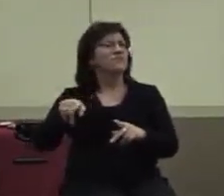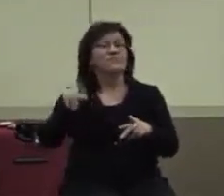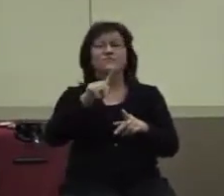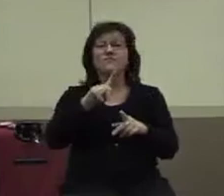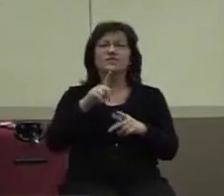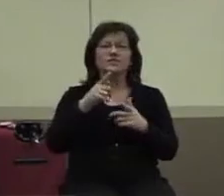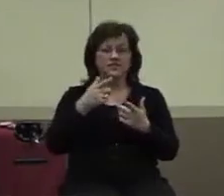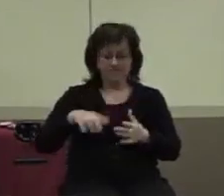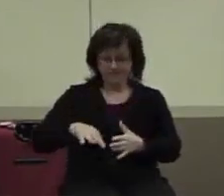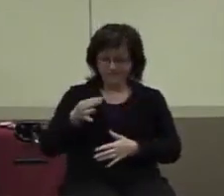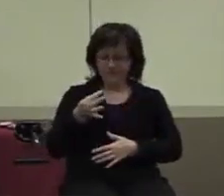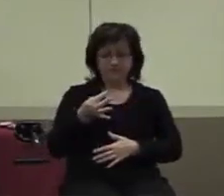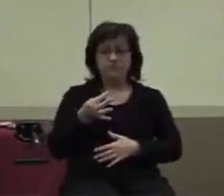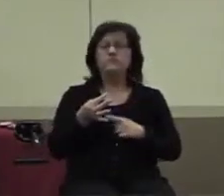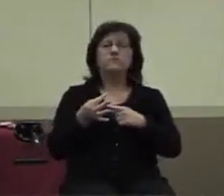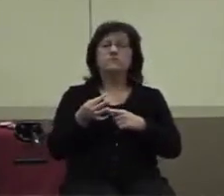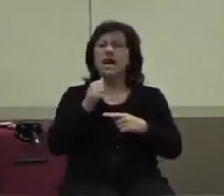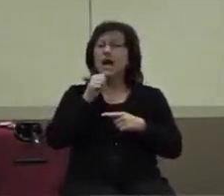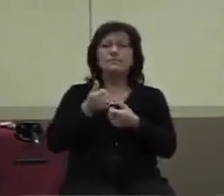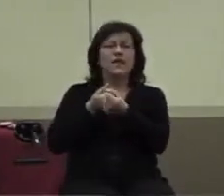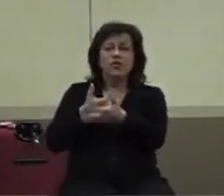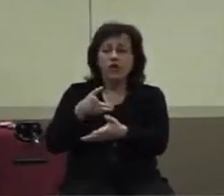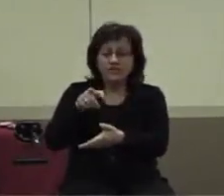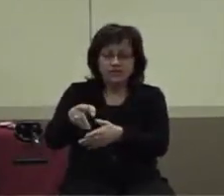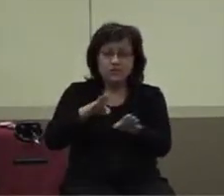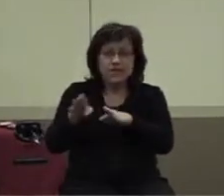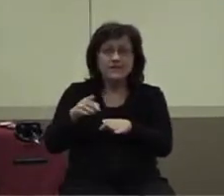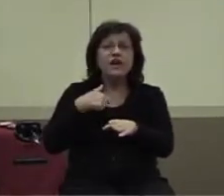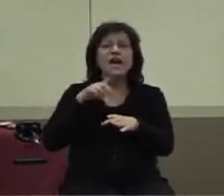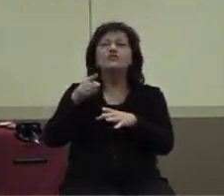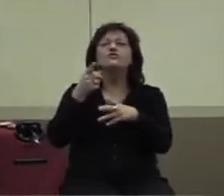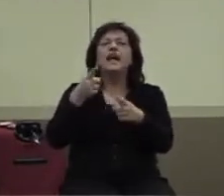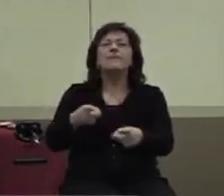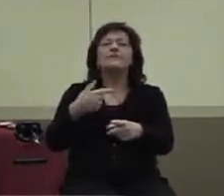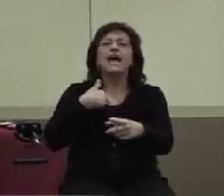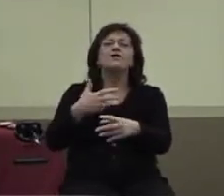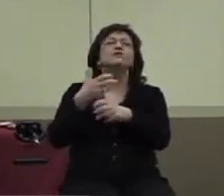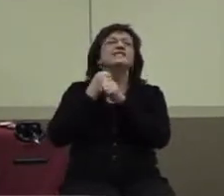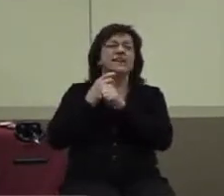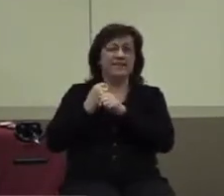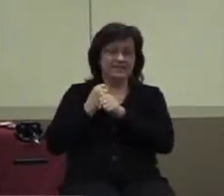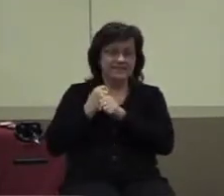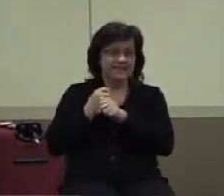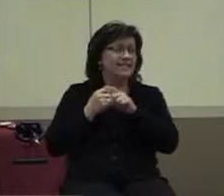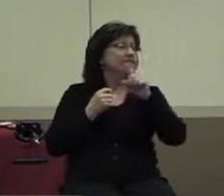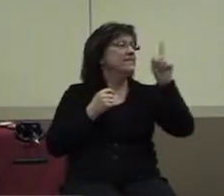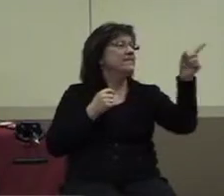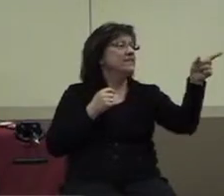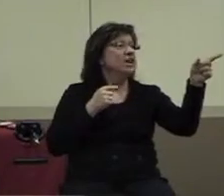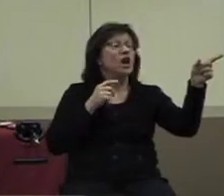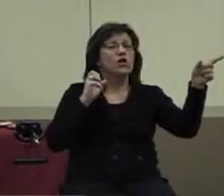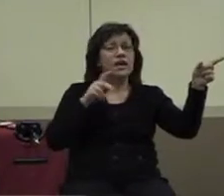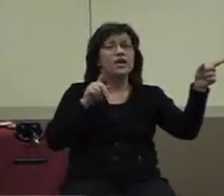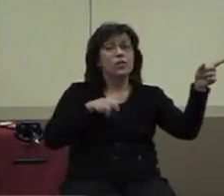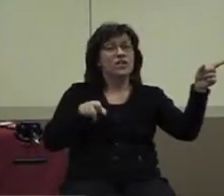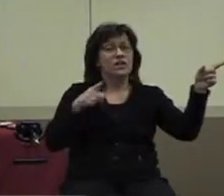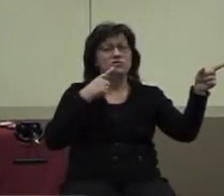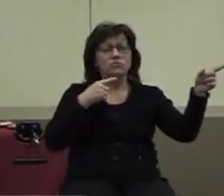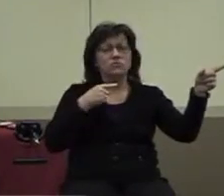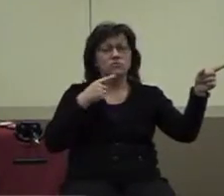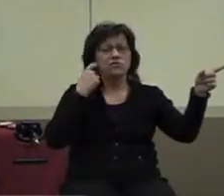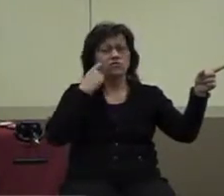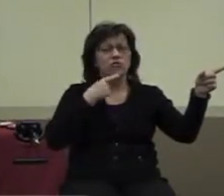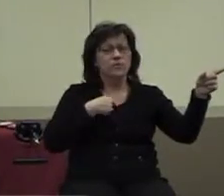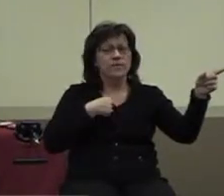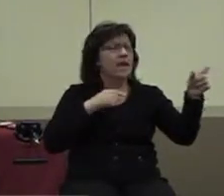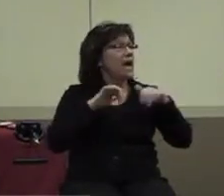the recipient. It's kind of like what she says, but then I go, okay, with what they just told me, how do I put a positive spin? So if they're